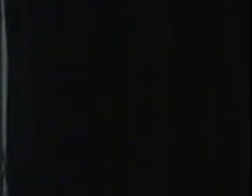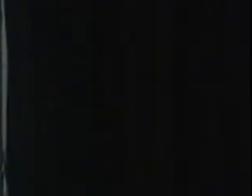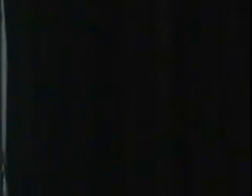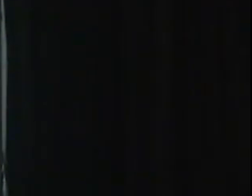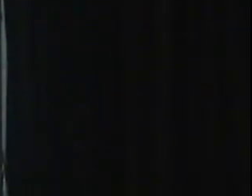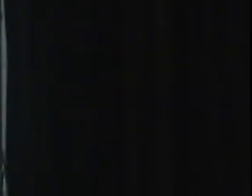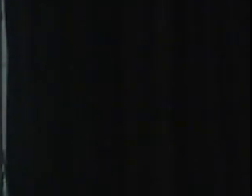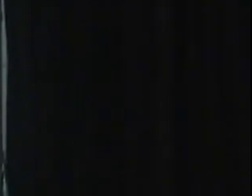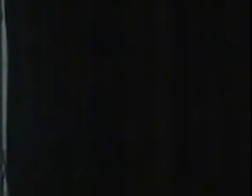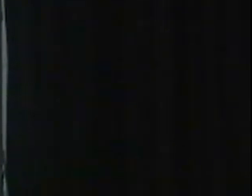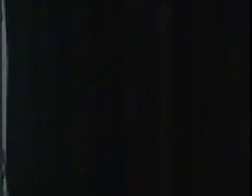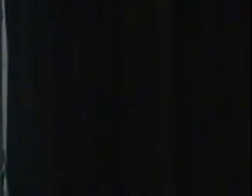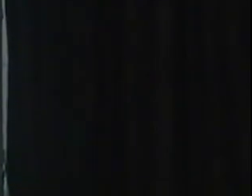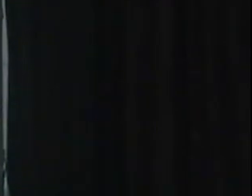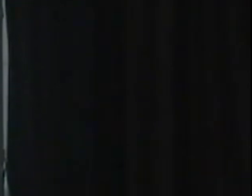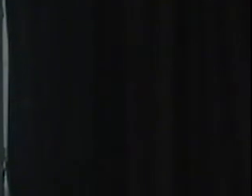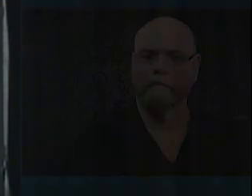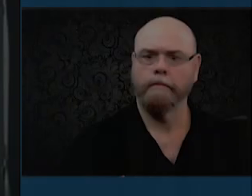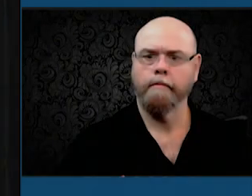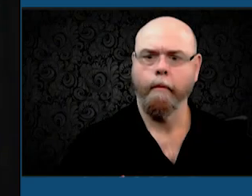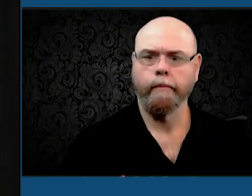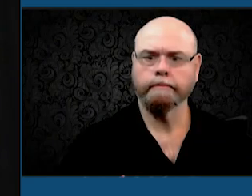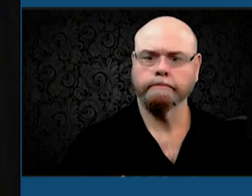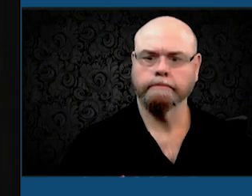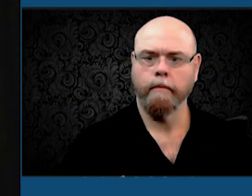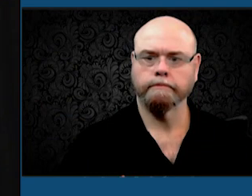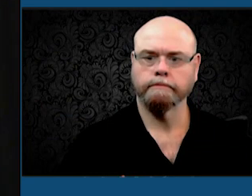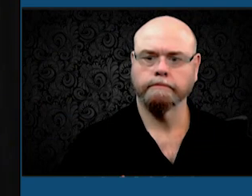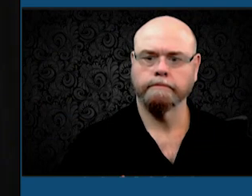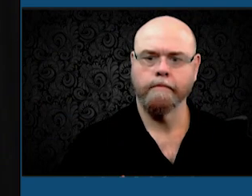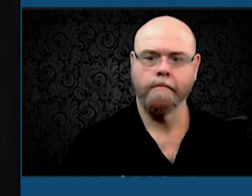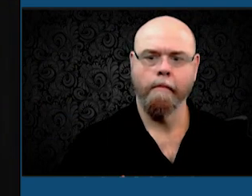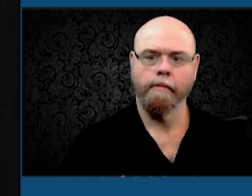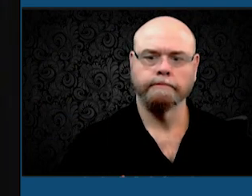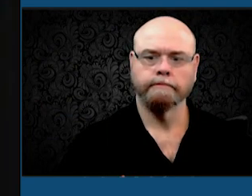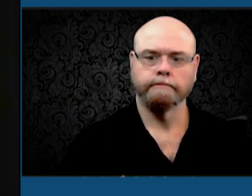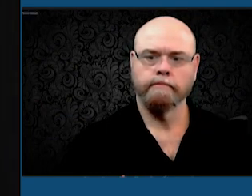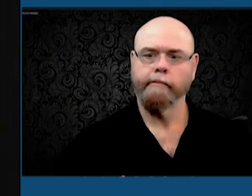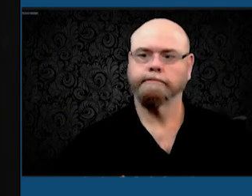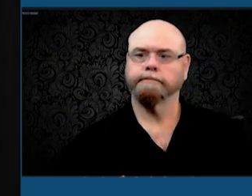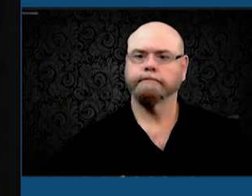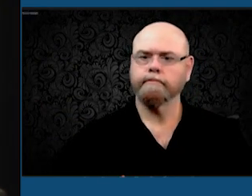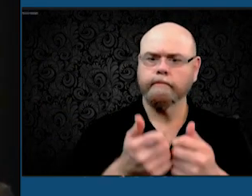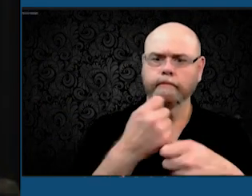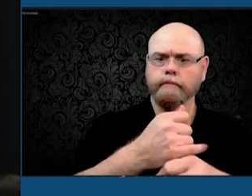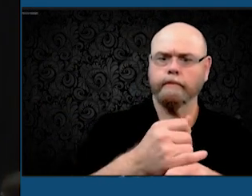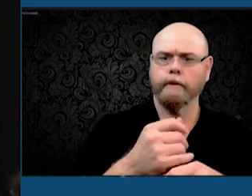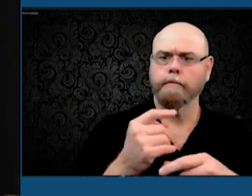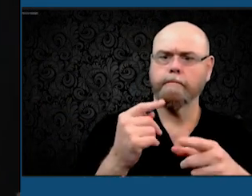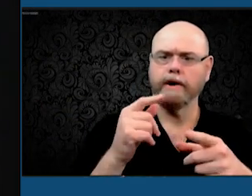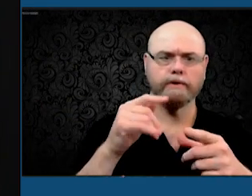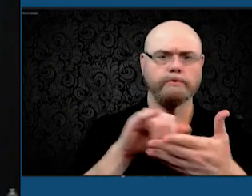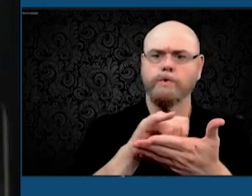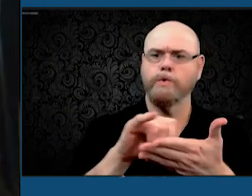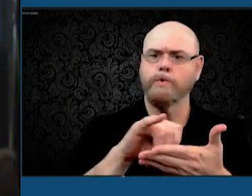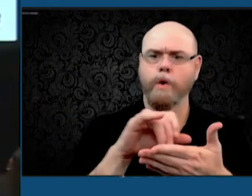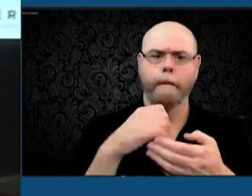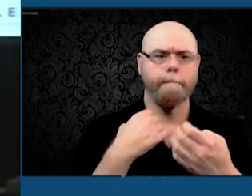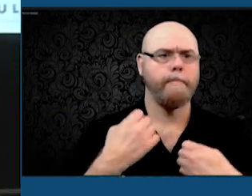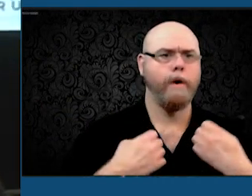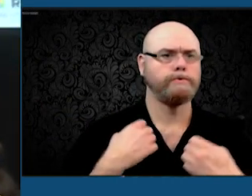is, how do we make New York an emotionally intelligent state? So everyone in this room can be co-creating that with us, from